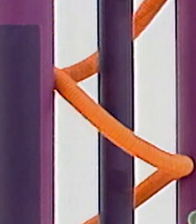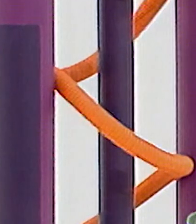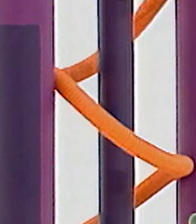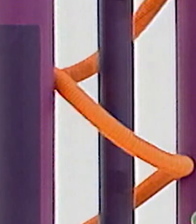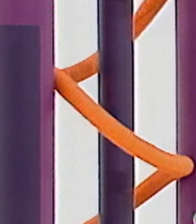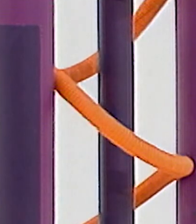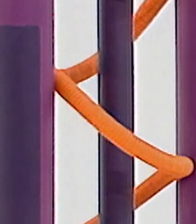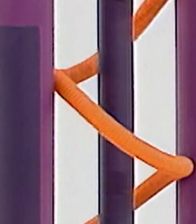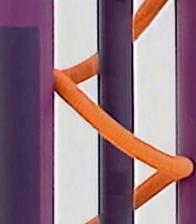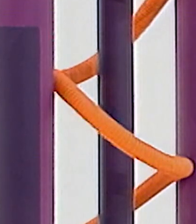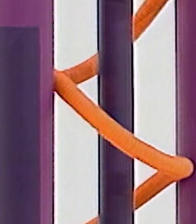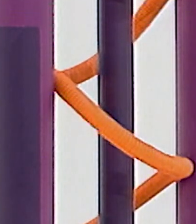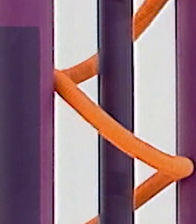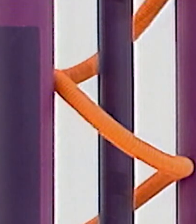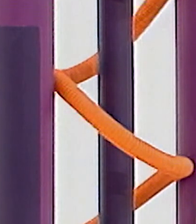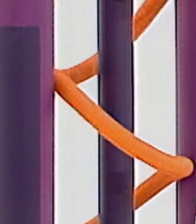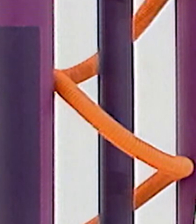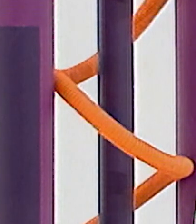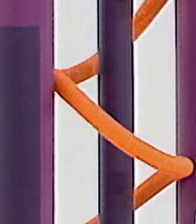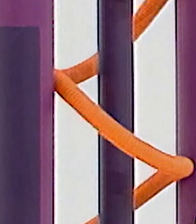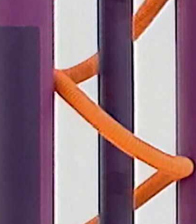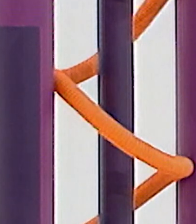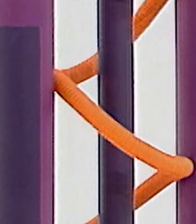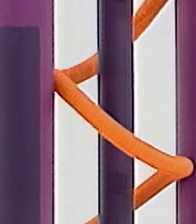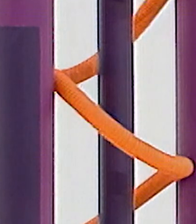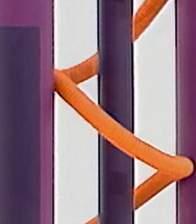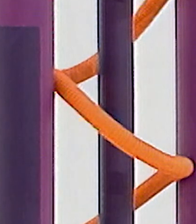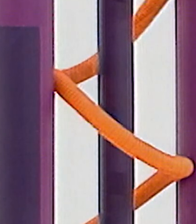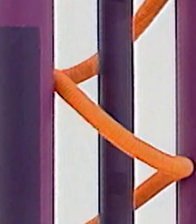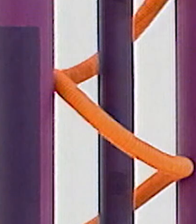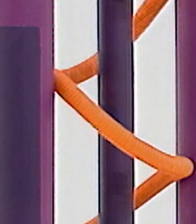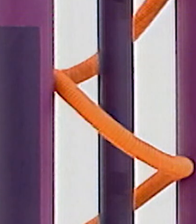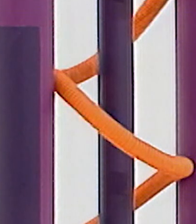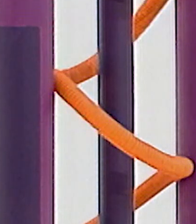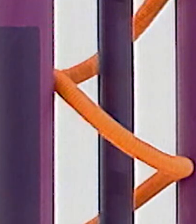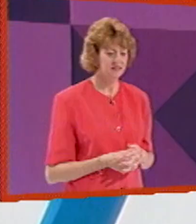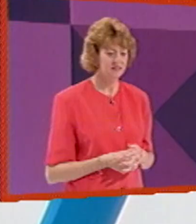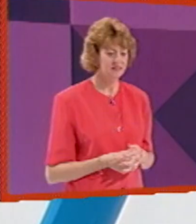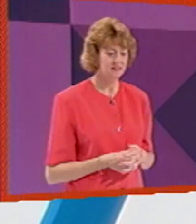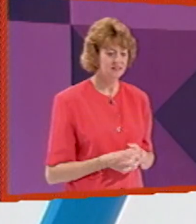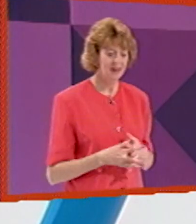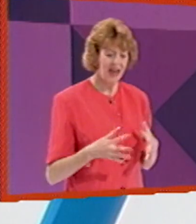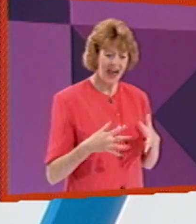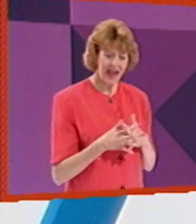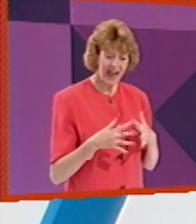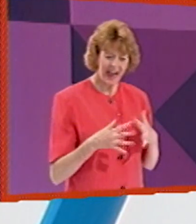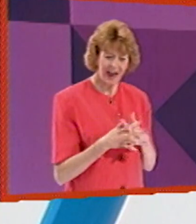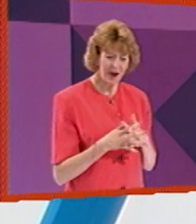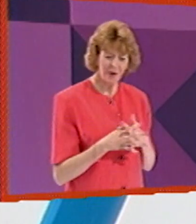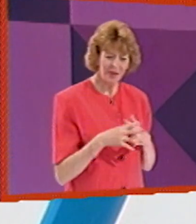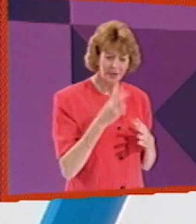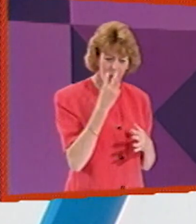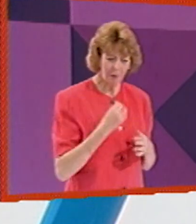Farmer Giles. Yes. Because that is how he pulled the wool over everybody's eyes. How did the old